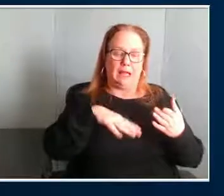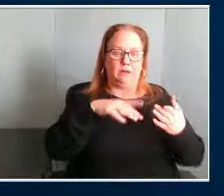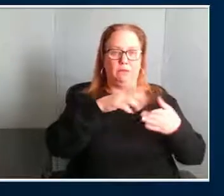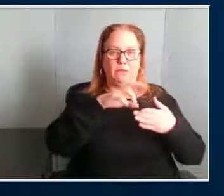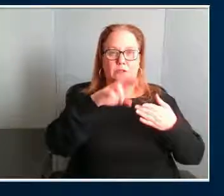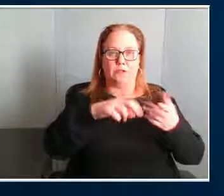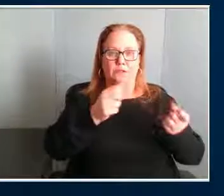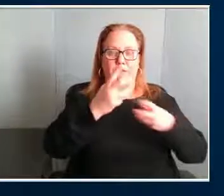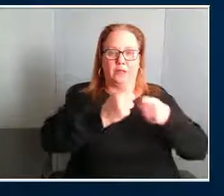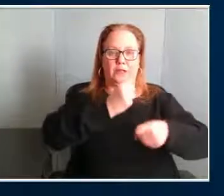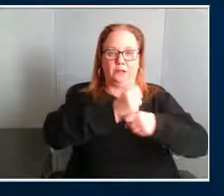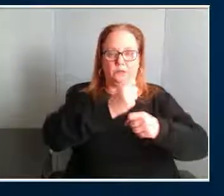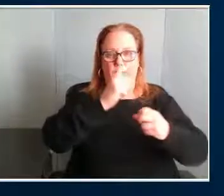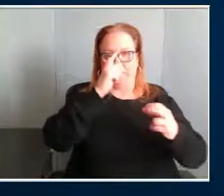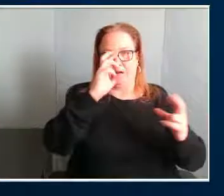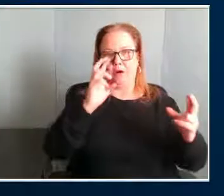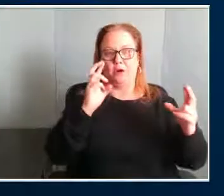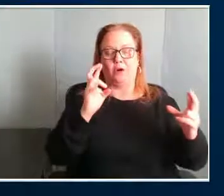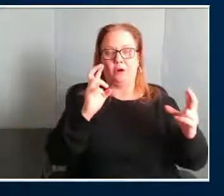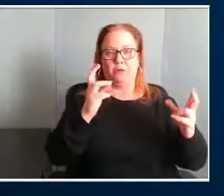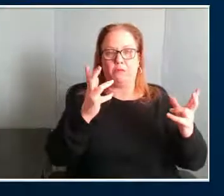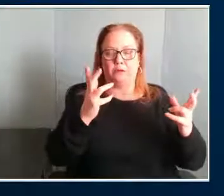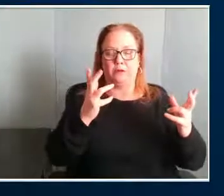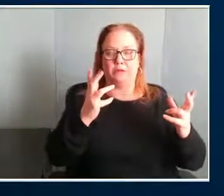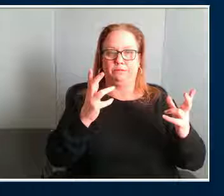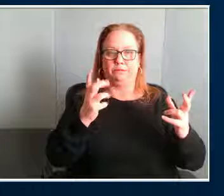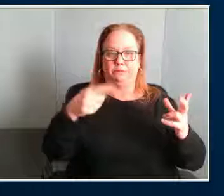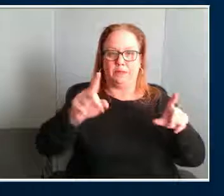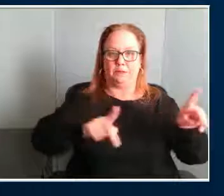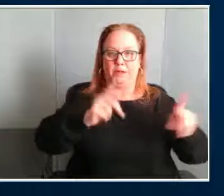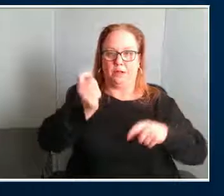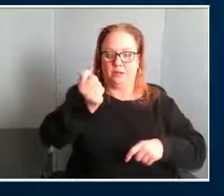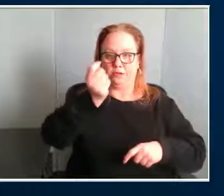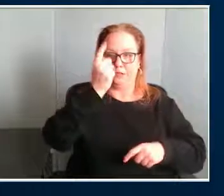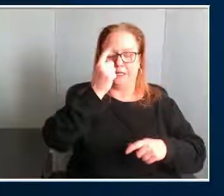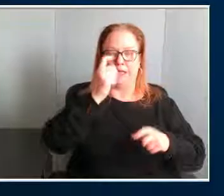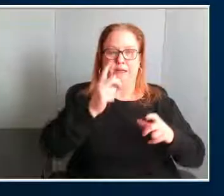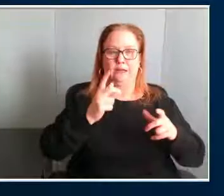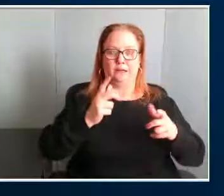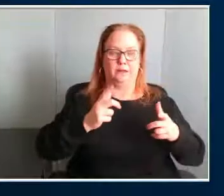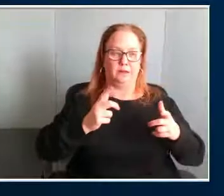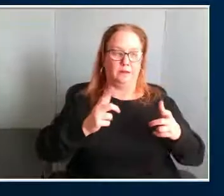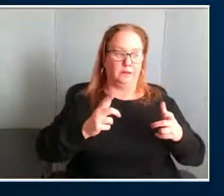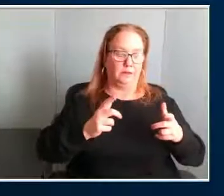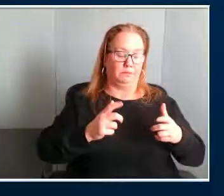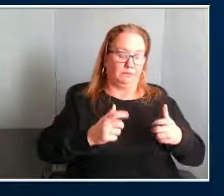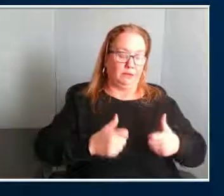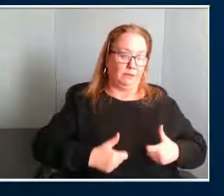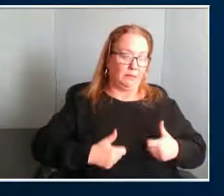people understand the impact of science on lives, and we're not in it just to try and